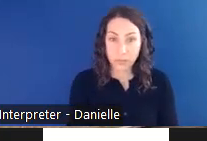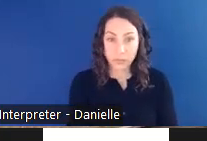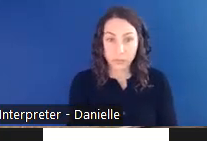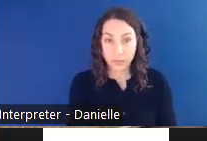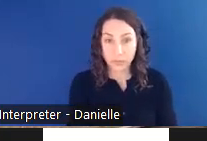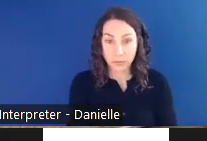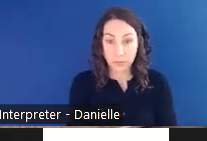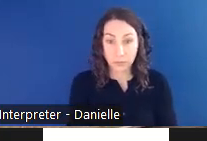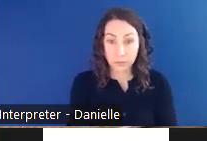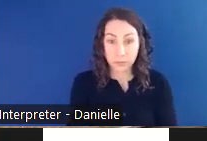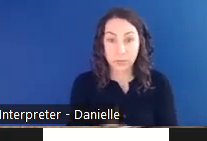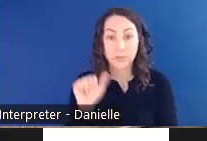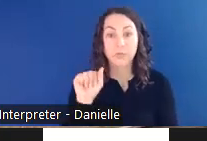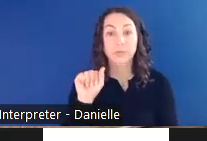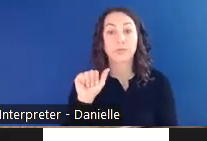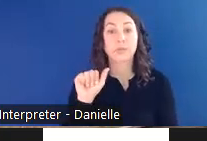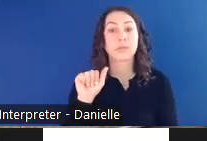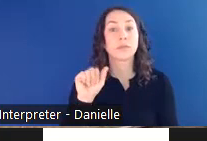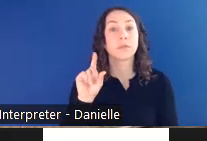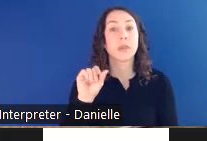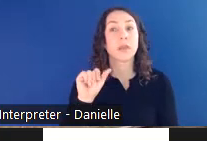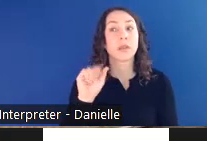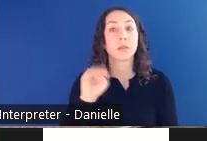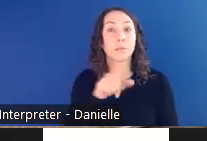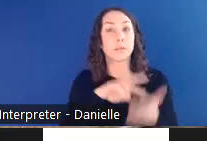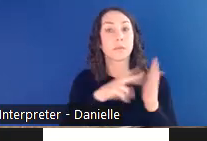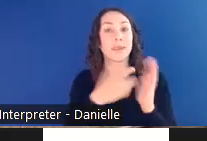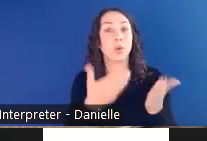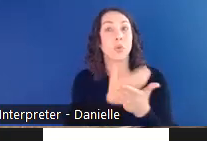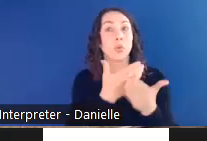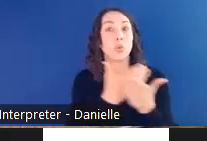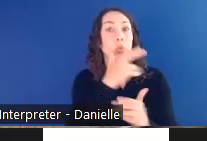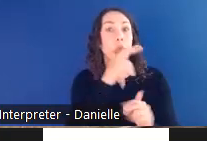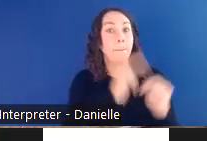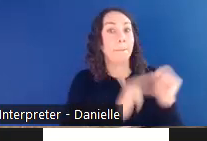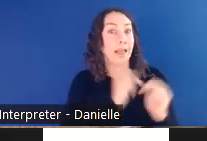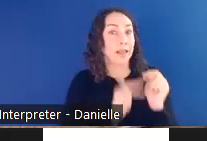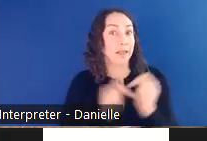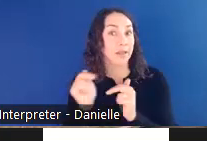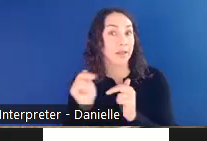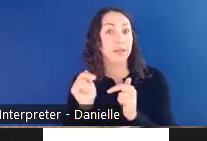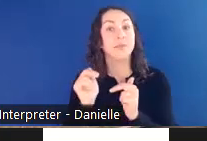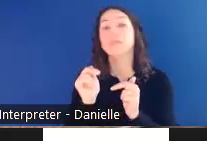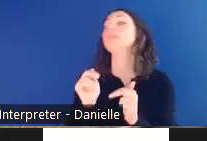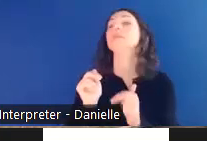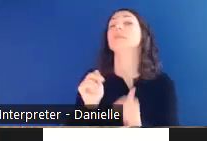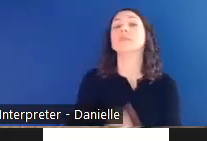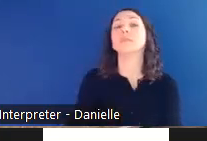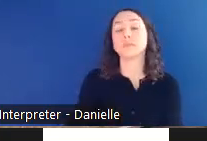I'm sorry, that question was around the new construction developments. Is that correct? Yeah, just I